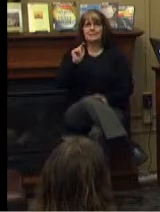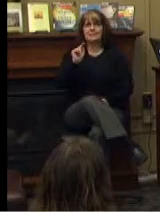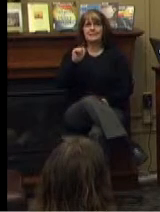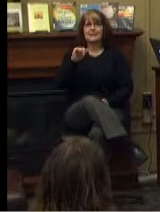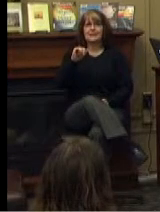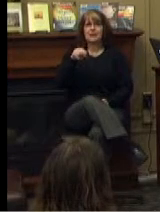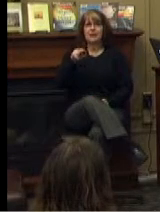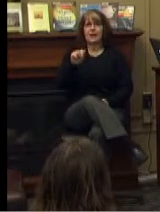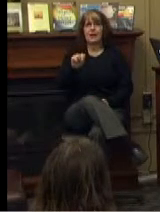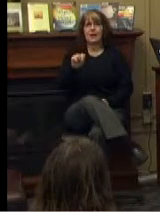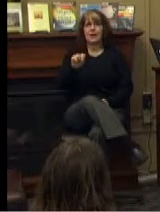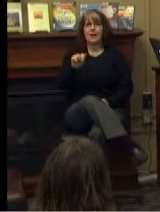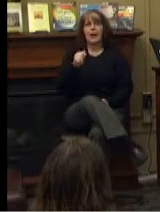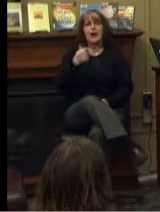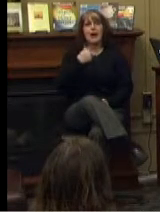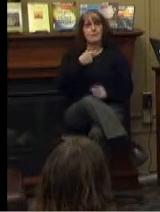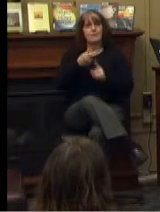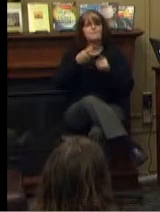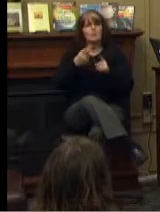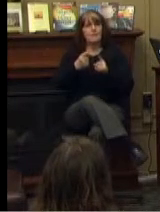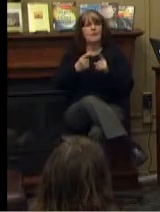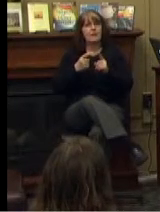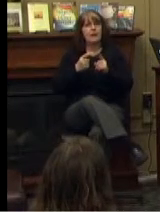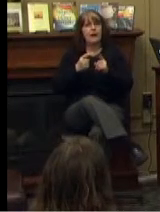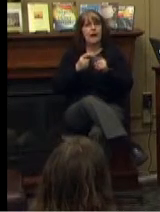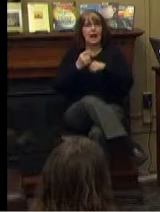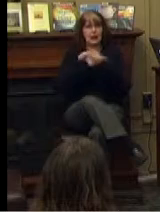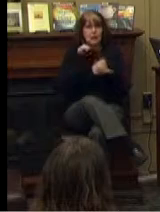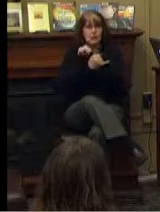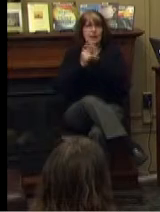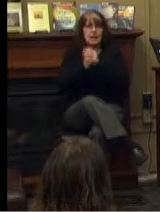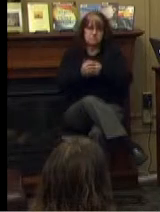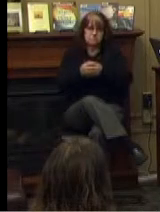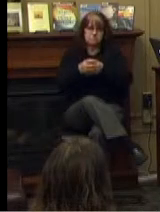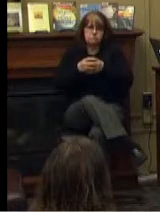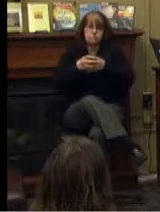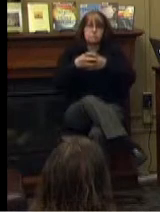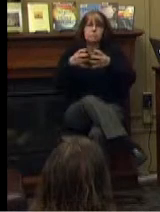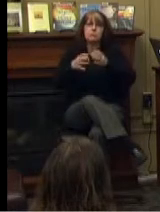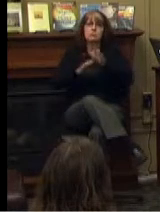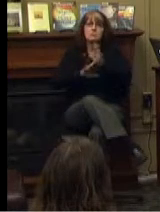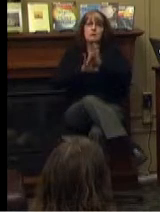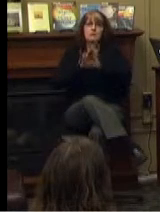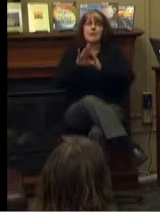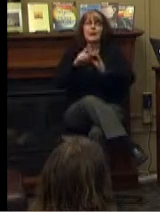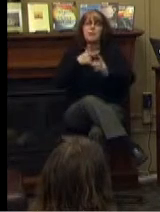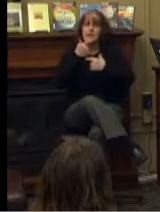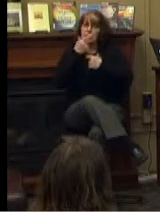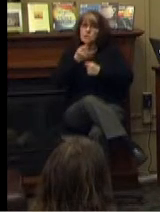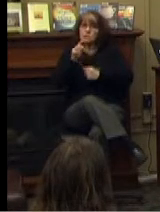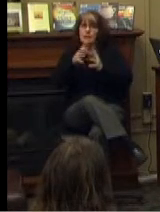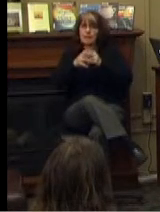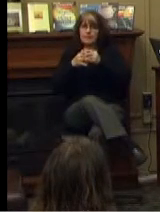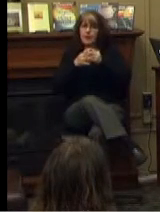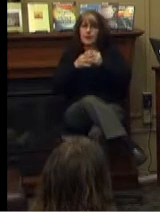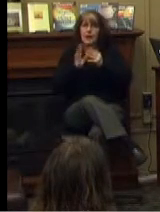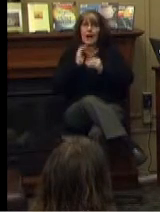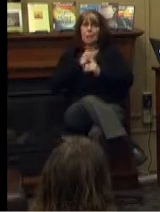country. And so I'm very interested in not only in America and our views of disability, but